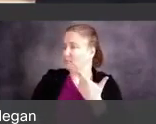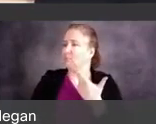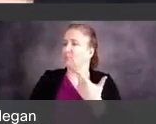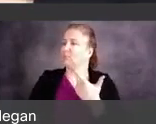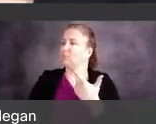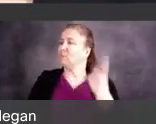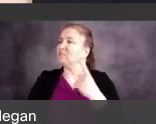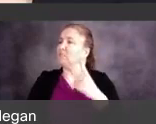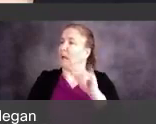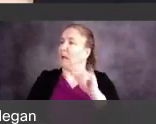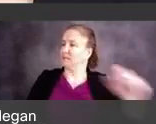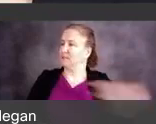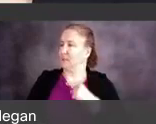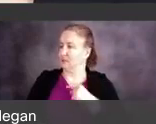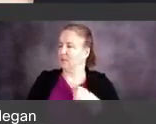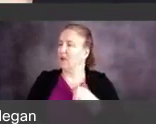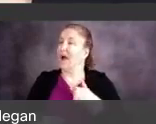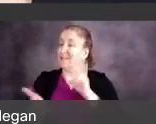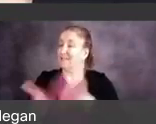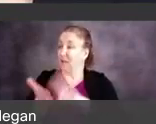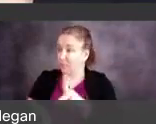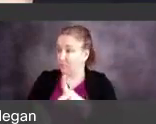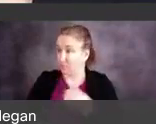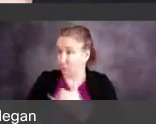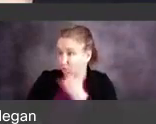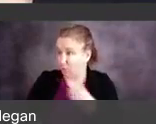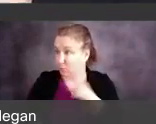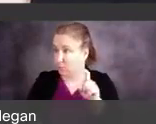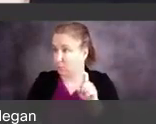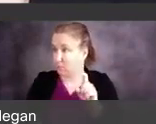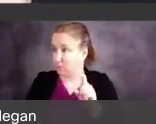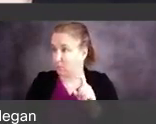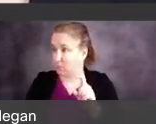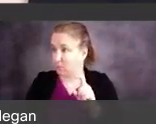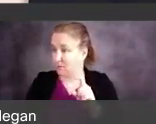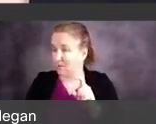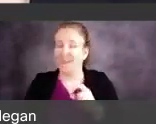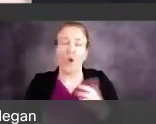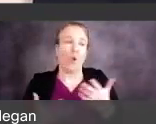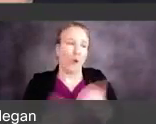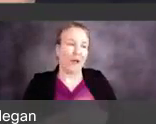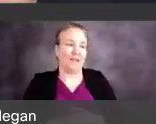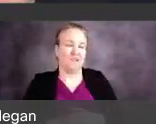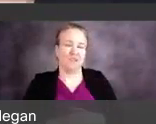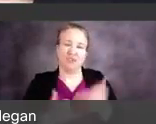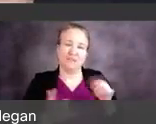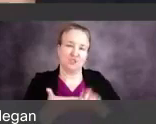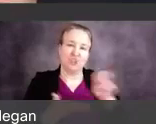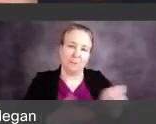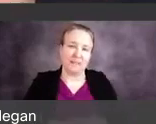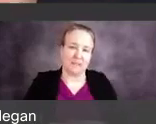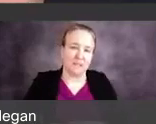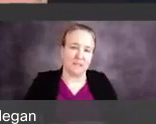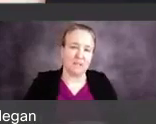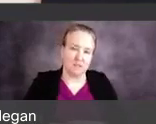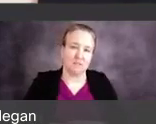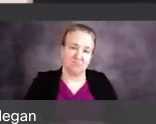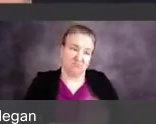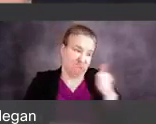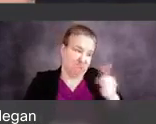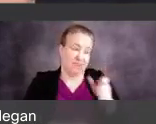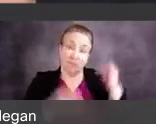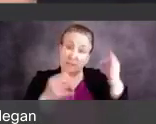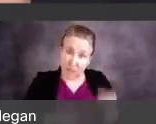sends me the link and I sign up, am I doing anything wrong? Well, you're jumping the line. So you'll have to decide